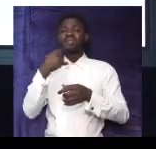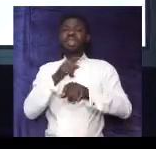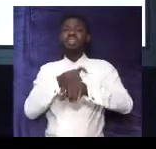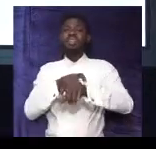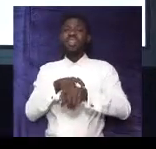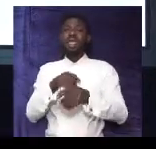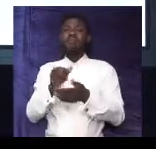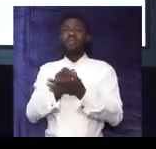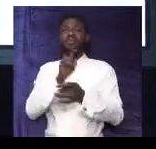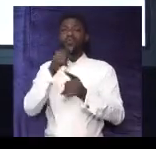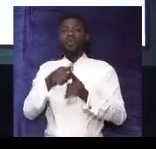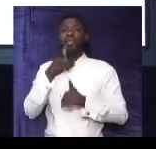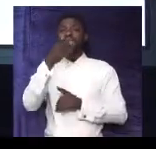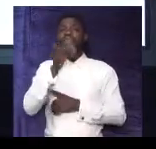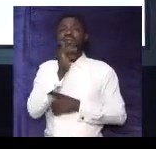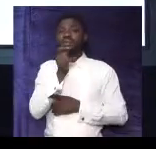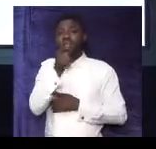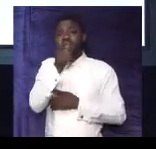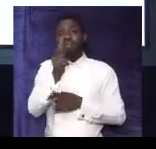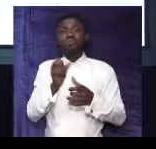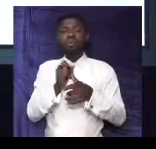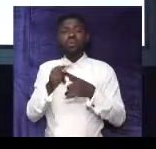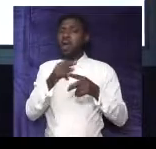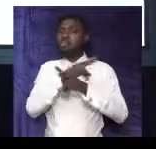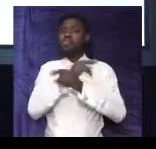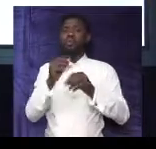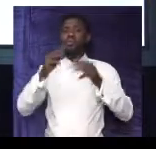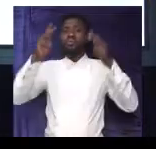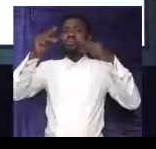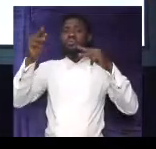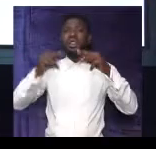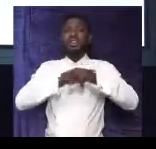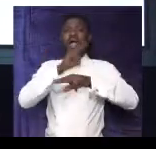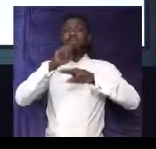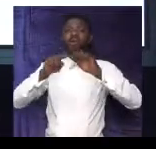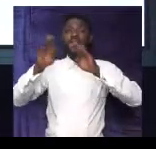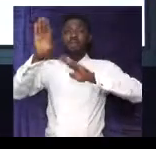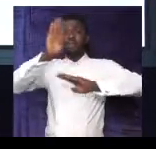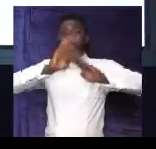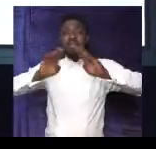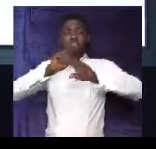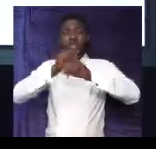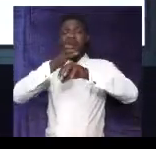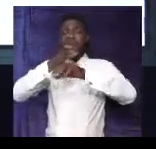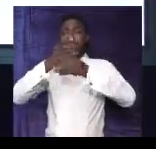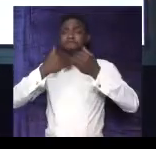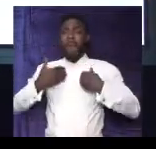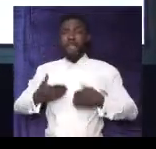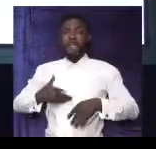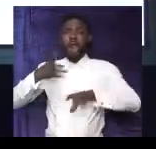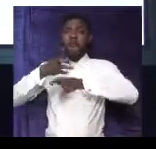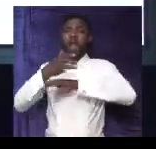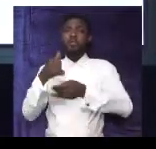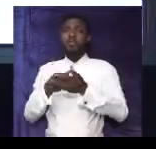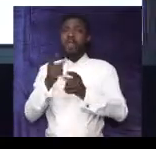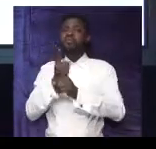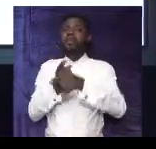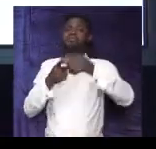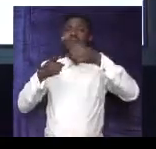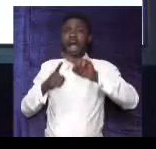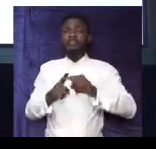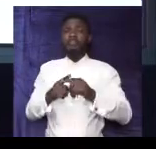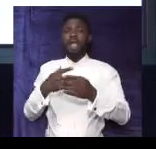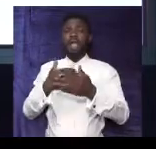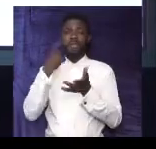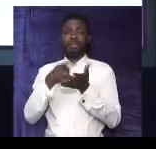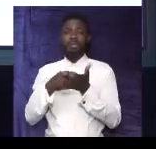period when there is little or no rain. It's a natural disaster. Nobody caused it. It just happened.